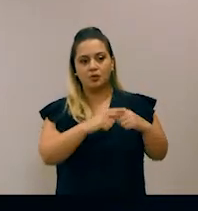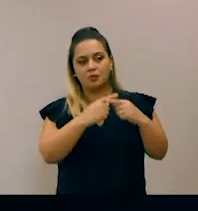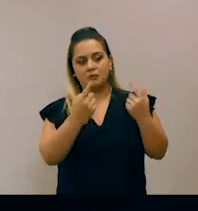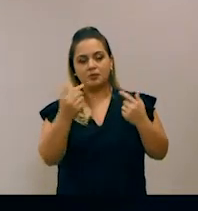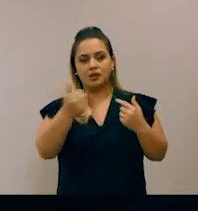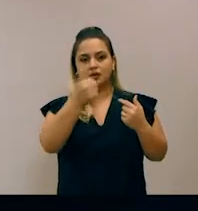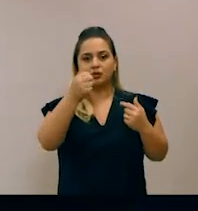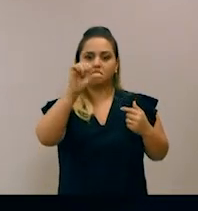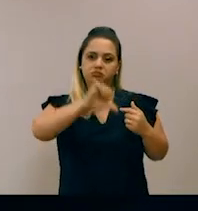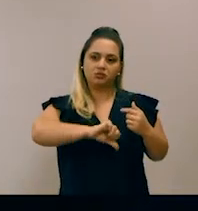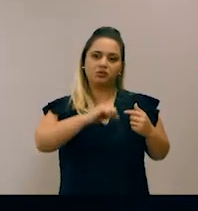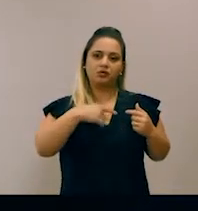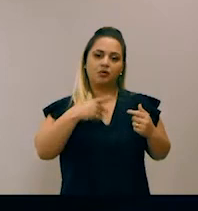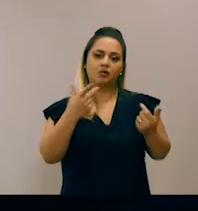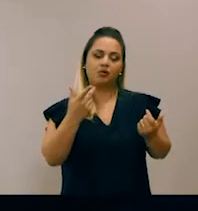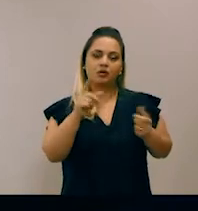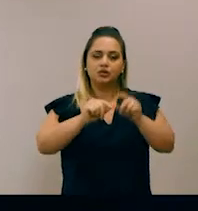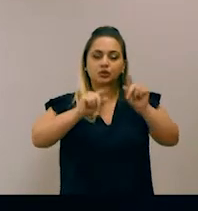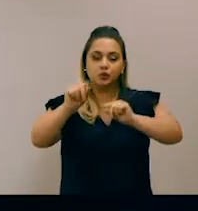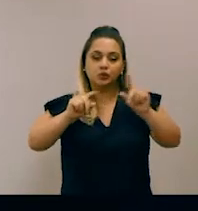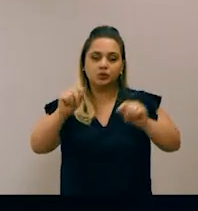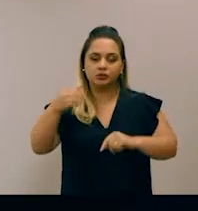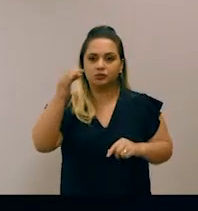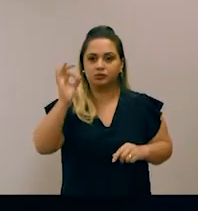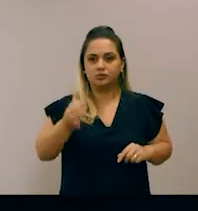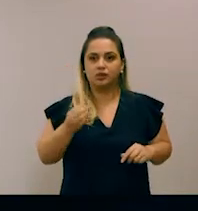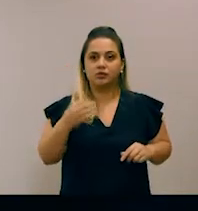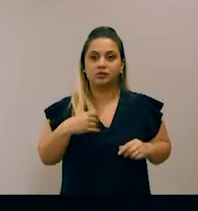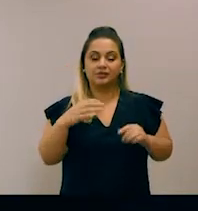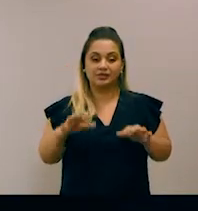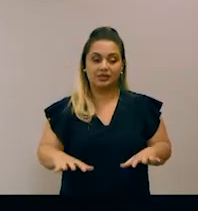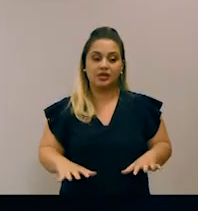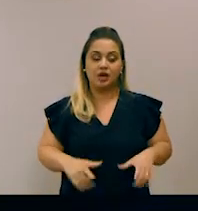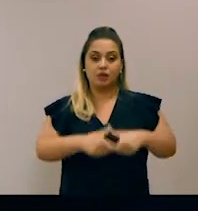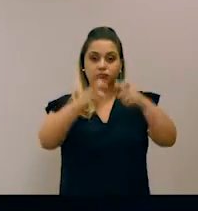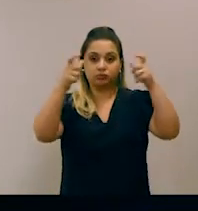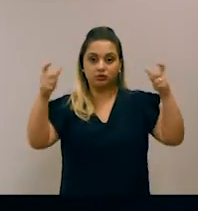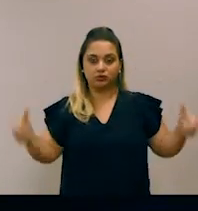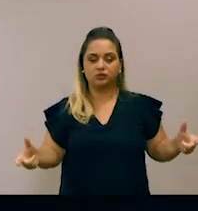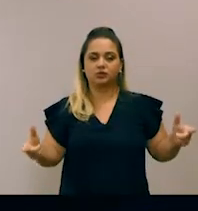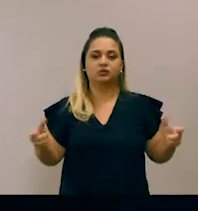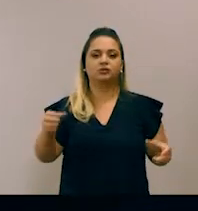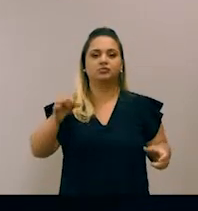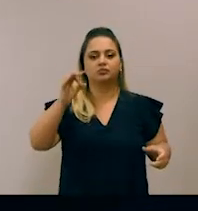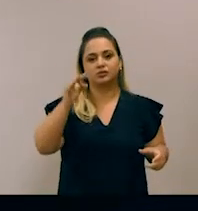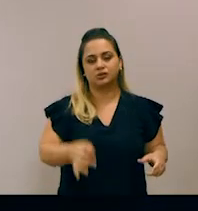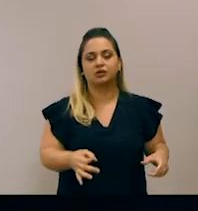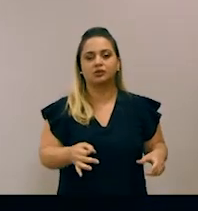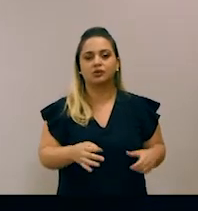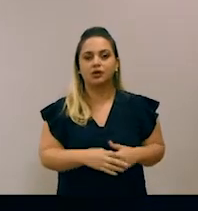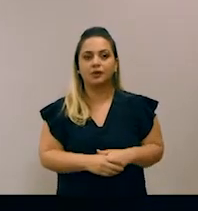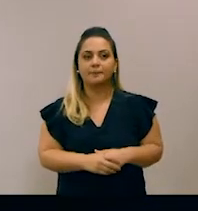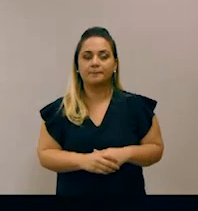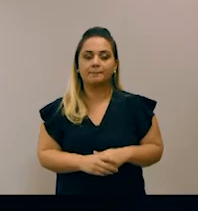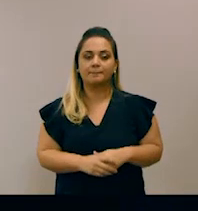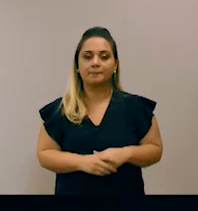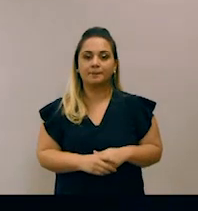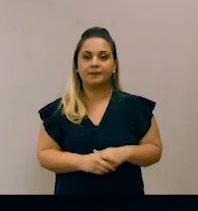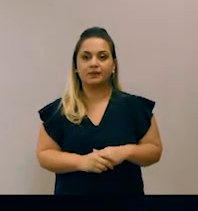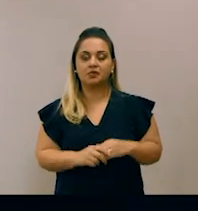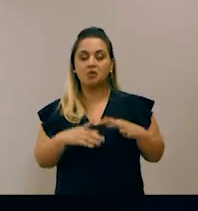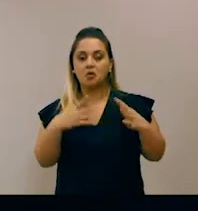material errors that are less frequent, but it can be found automatically, and we can increase the impact of our